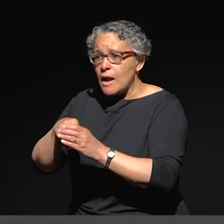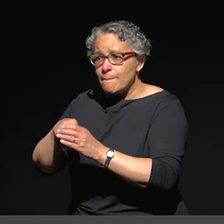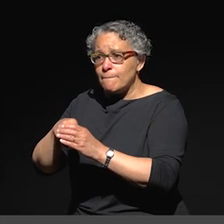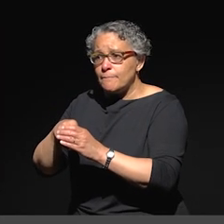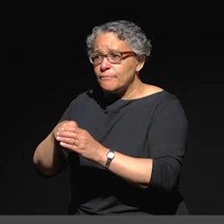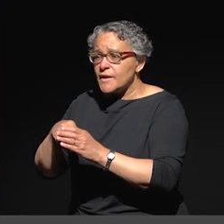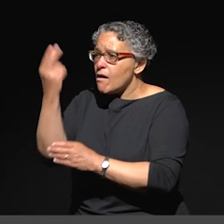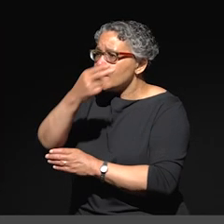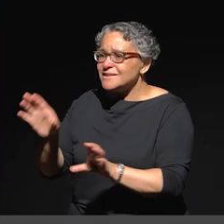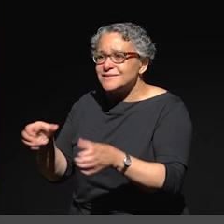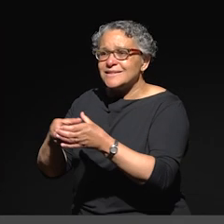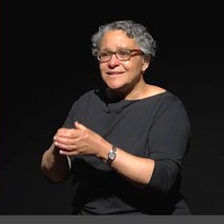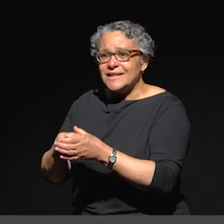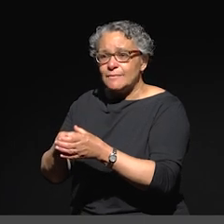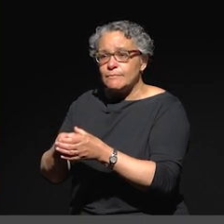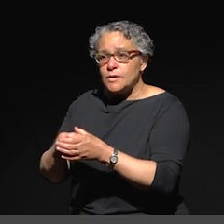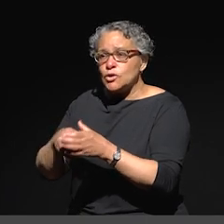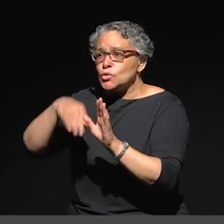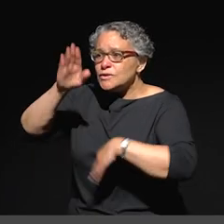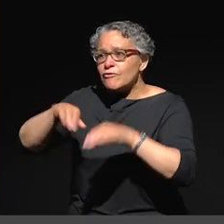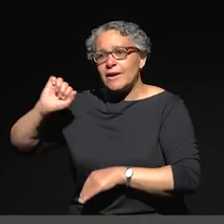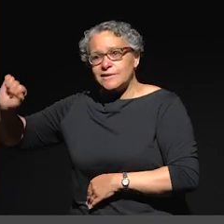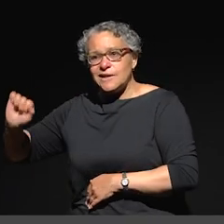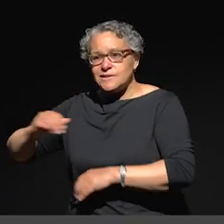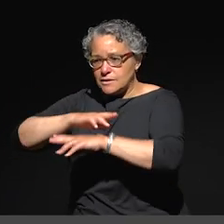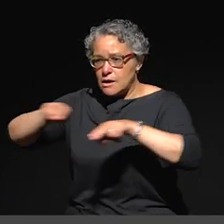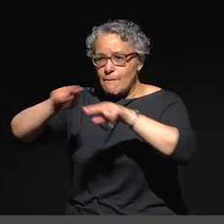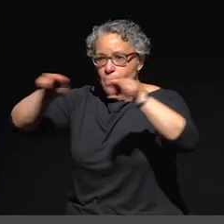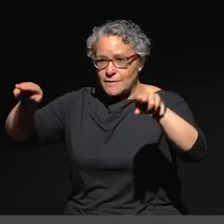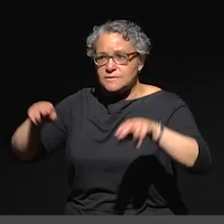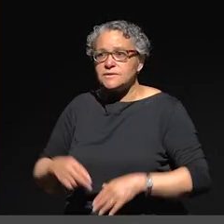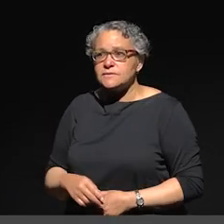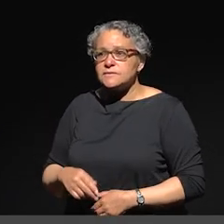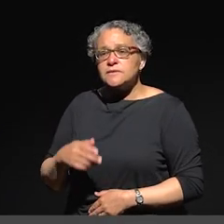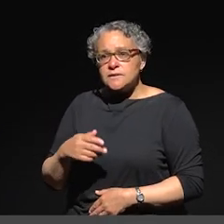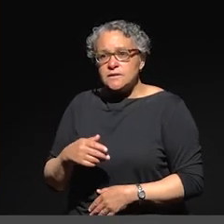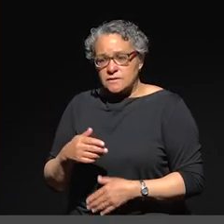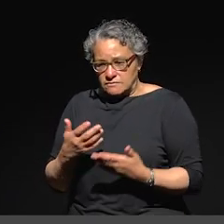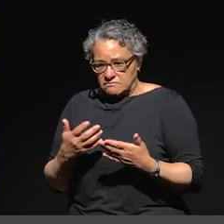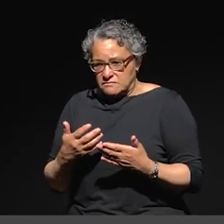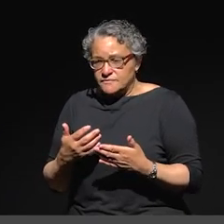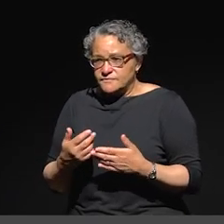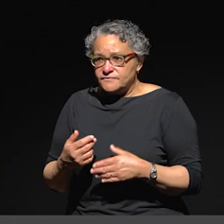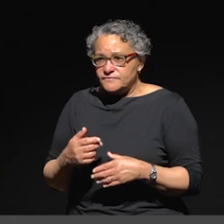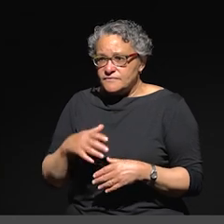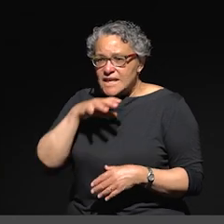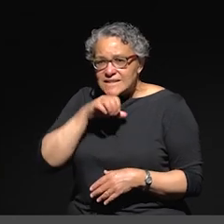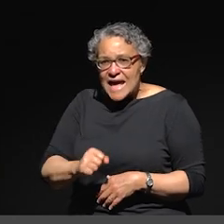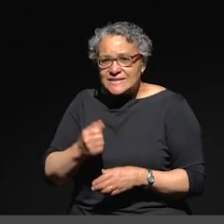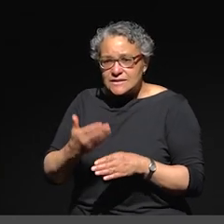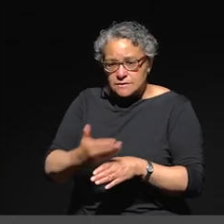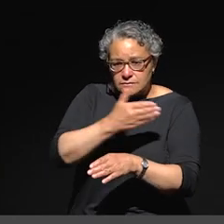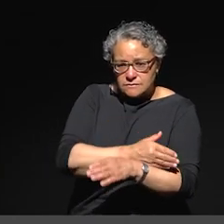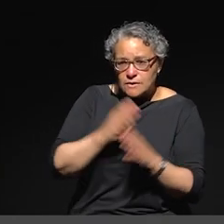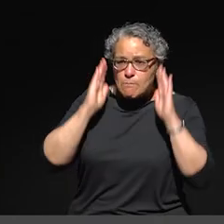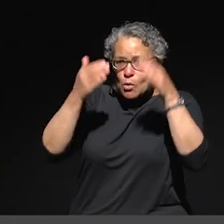in the Apostolic Palace. He had moved upstairs. He did not want to stay in the current apartments because his hated predecessor, Adrian VI,